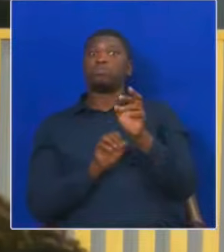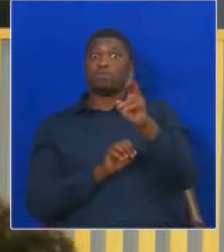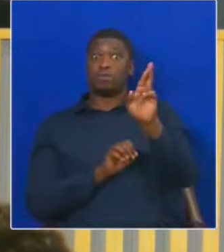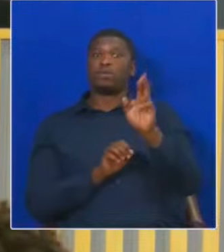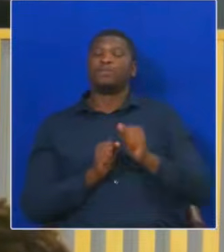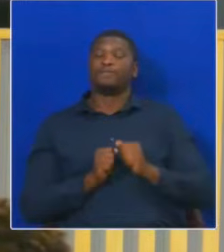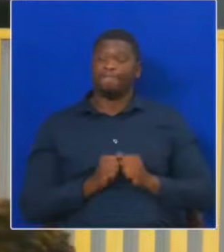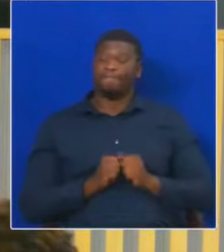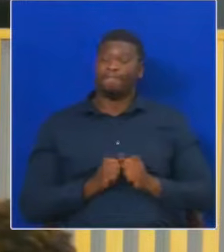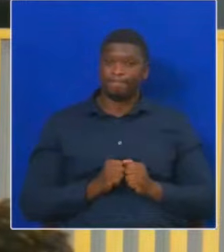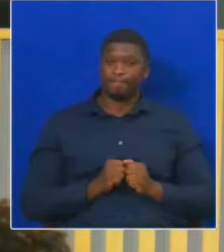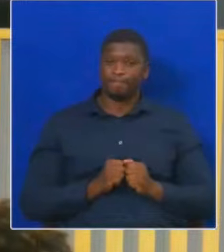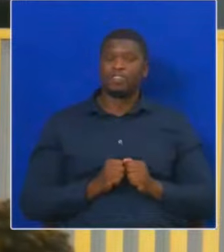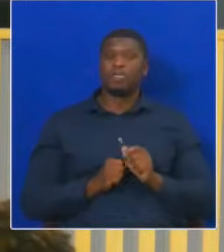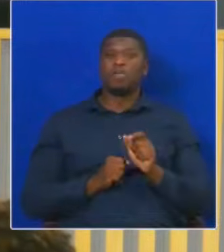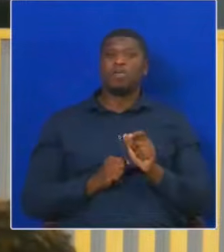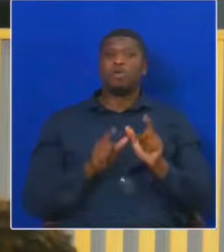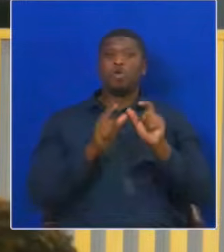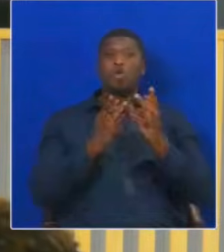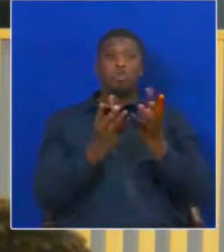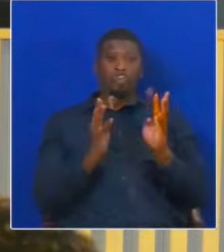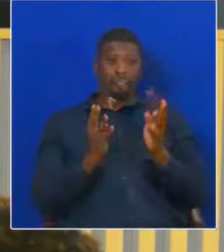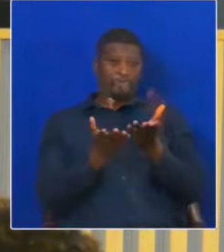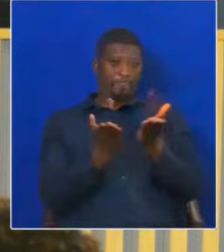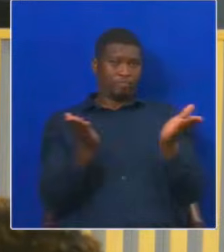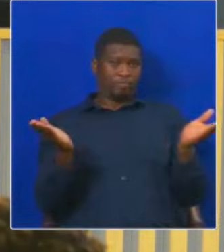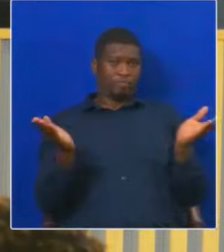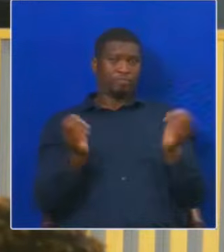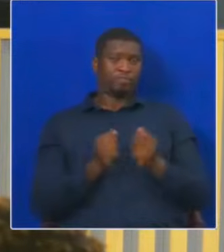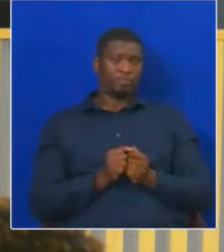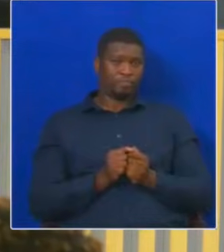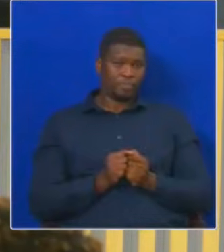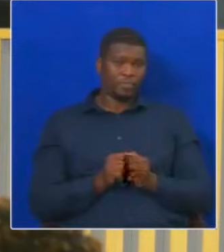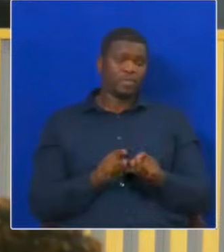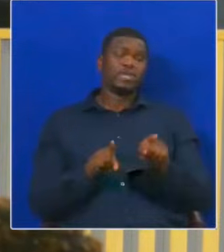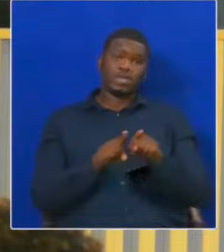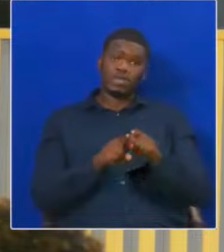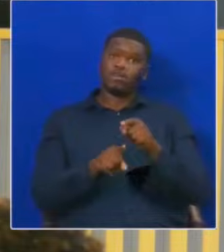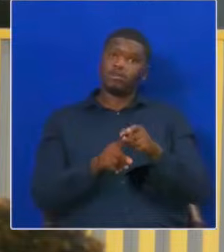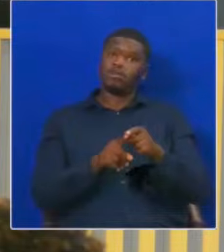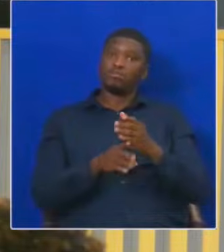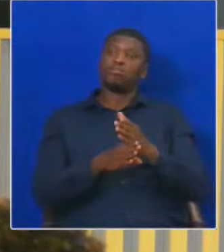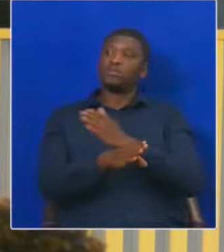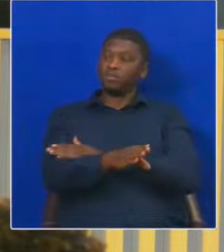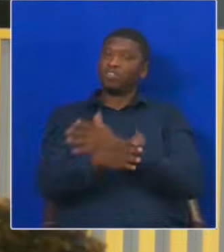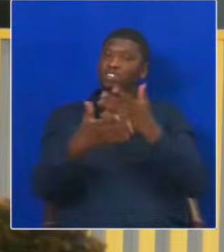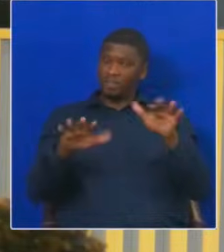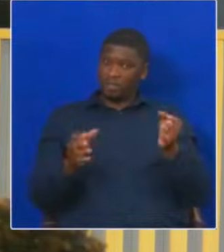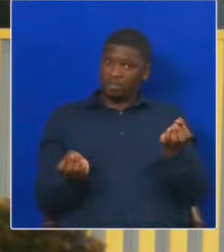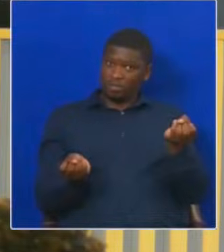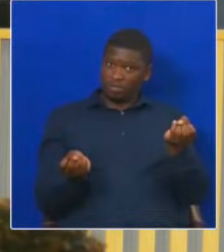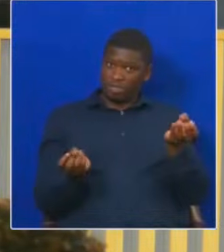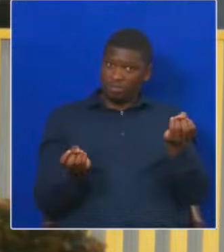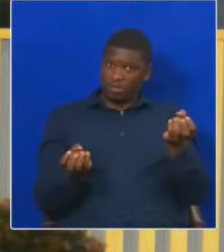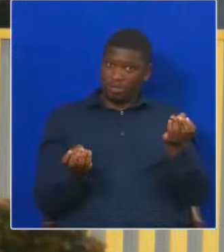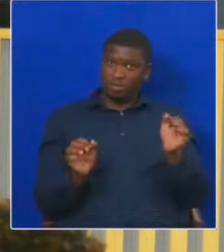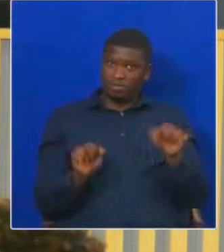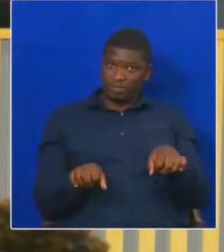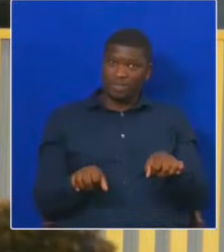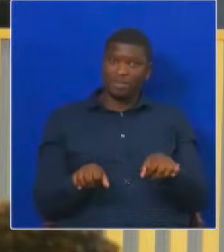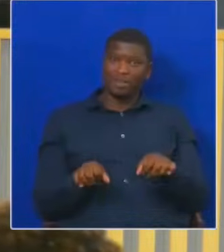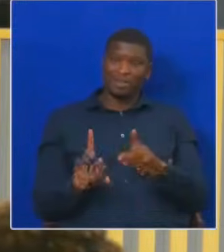Commissioners, as I have stated previously there, that Mr. Vusimusi